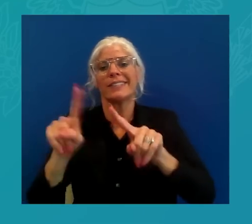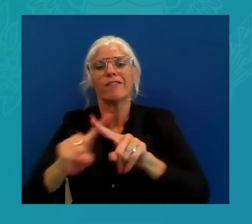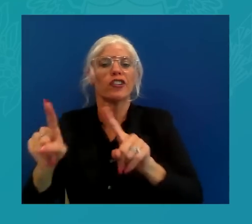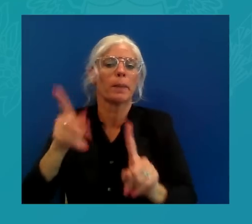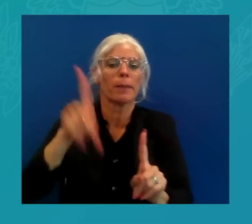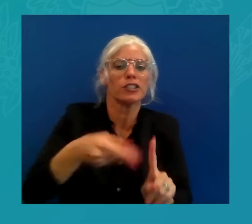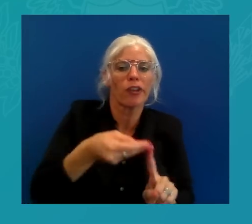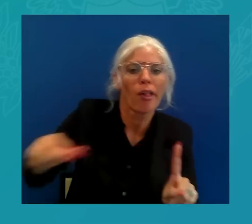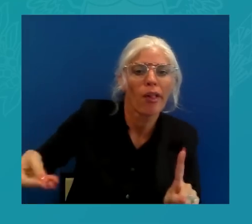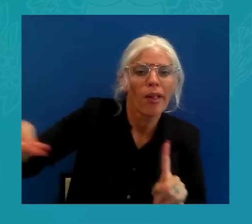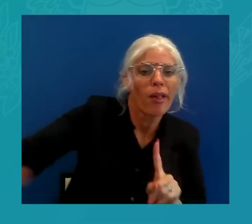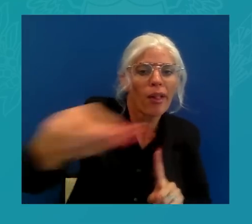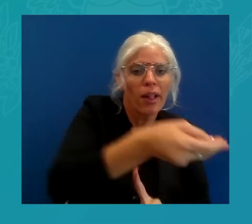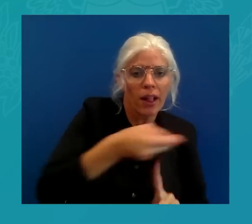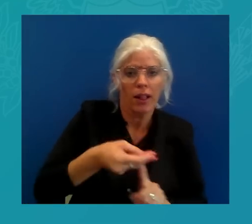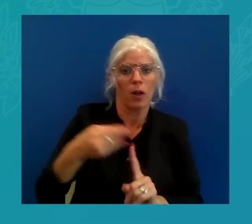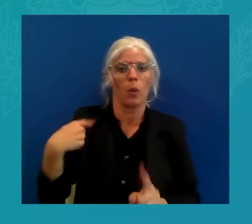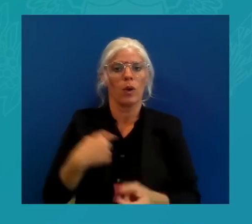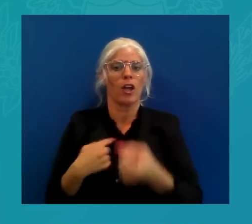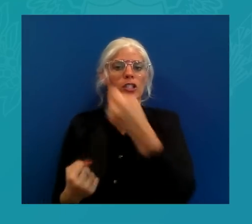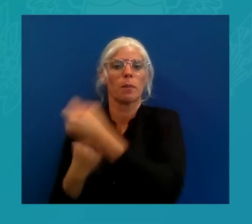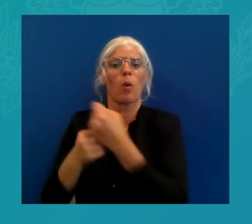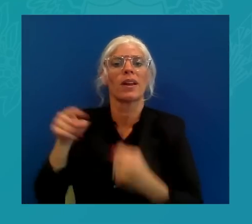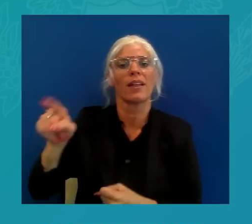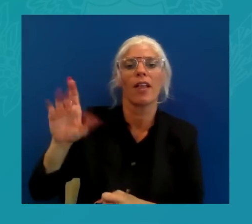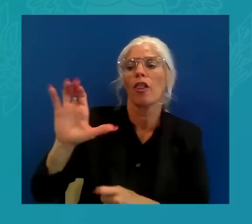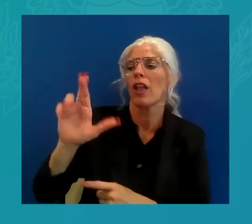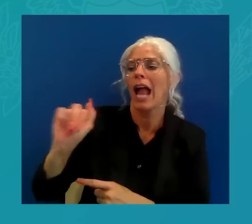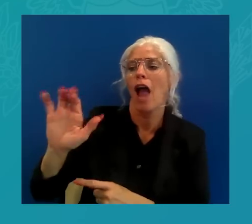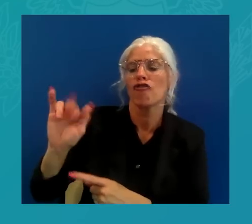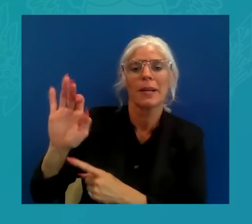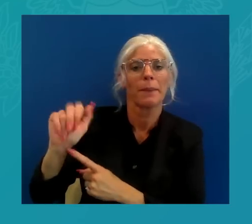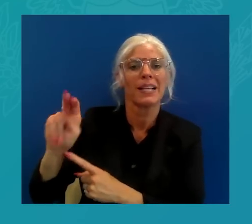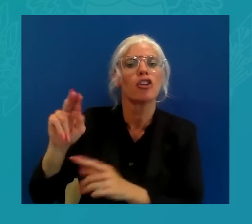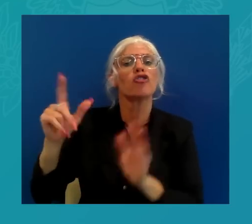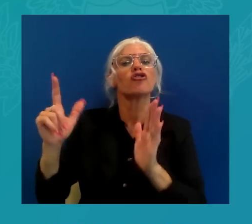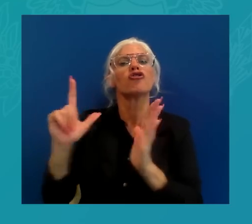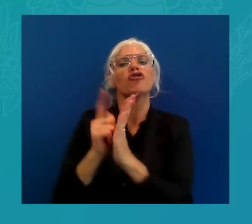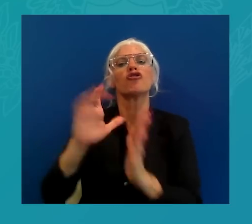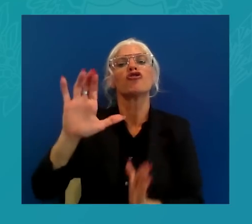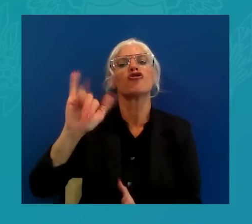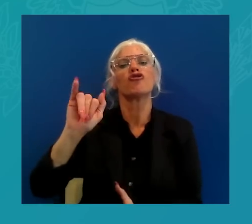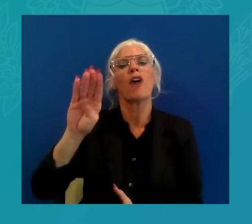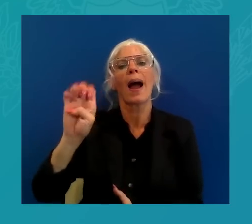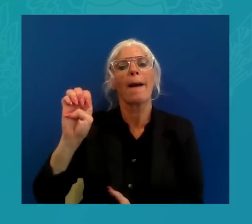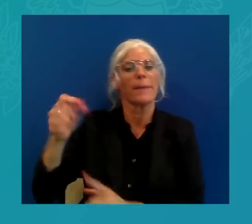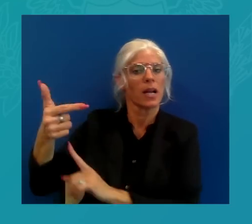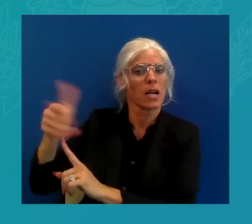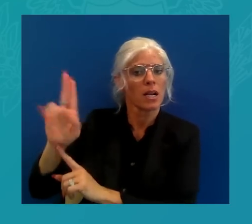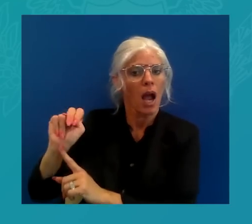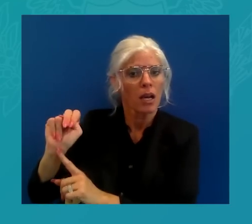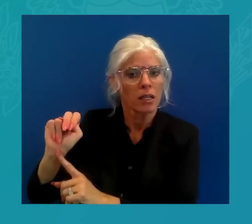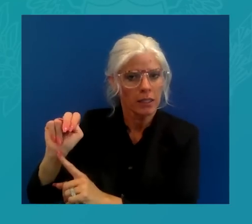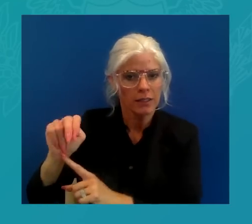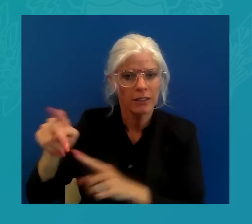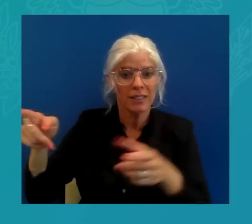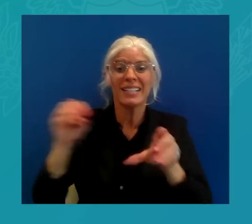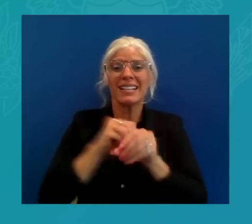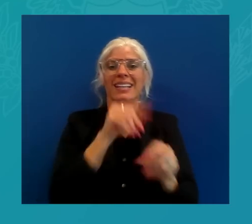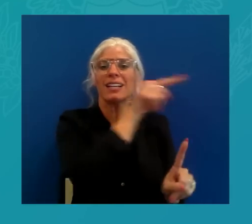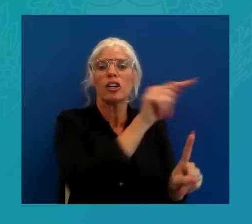Caribbean Crime Gun Intelligence Unit in Trinidad and Tobago to train officials in